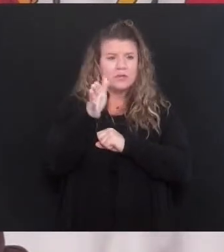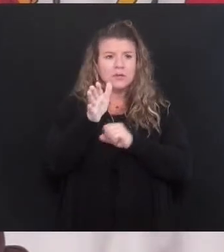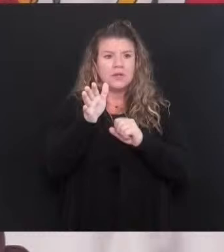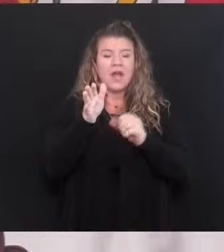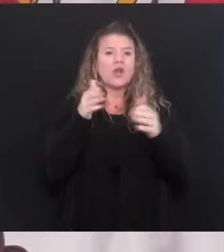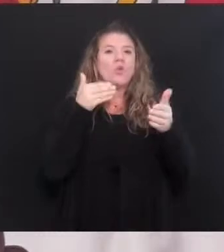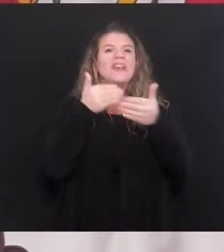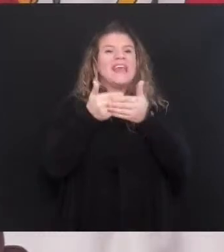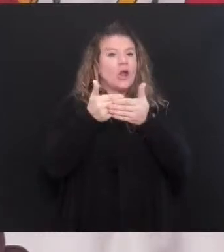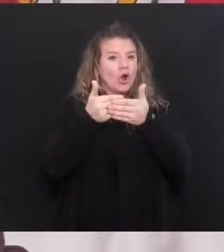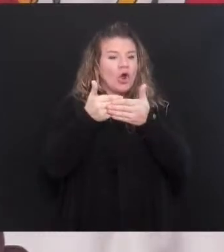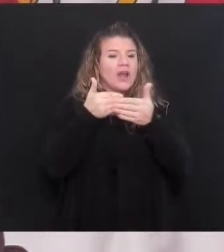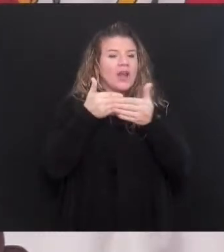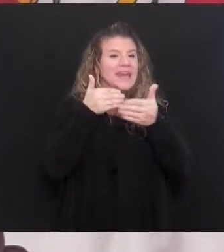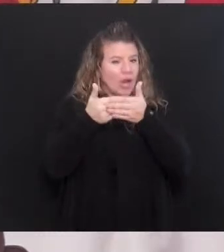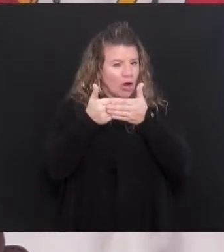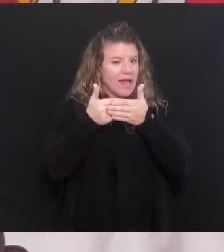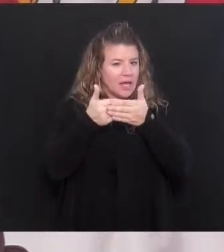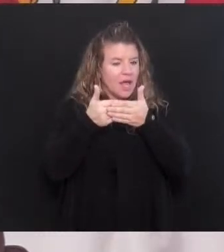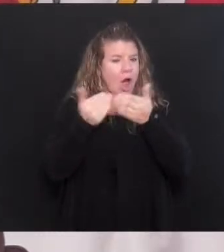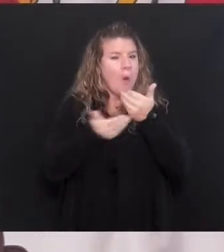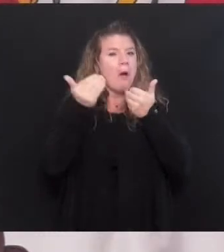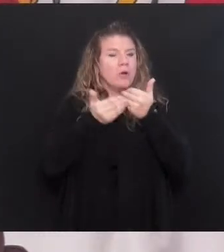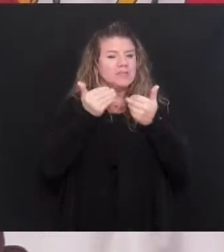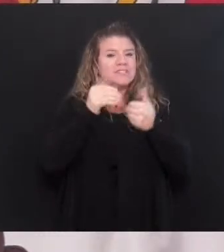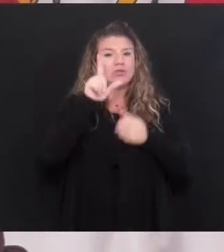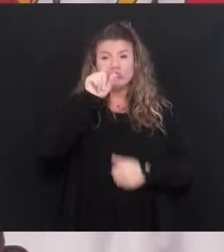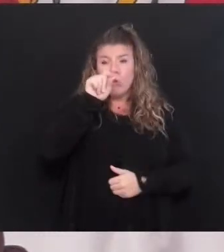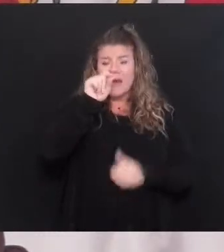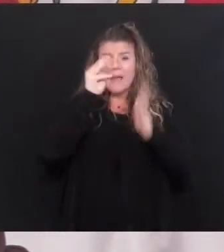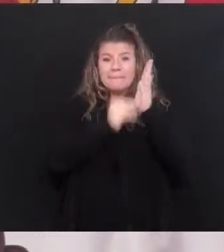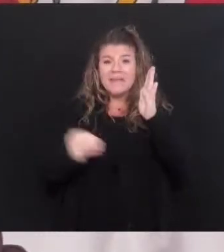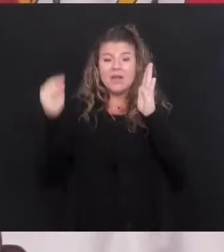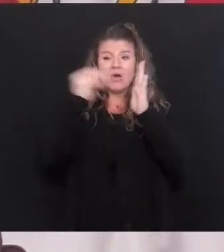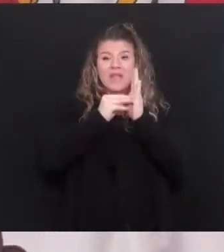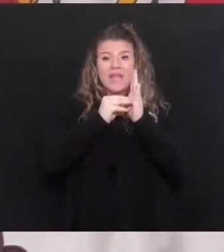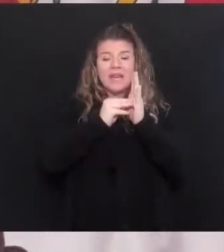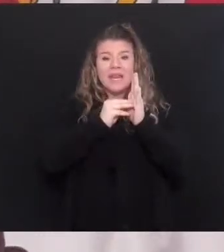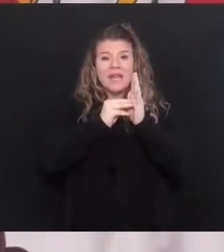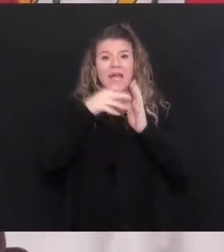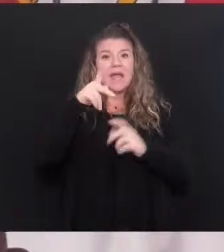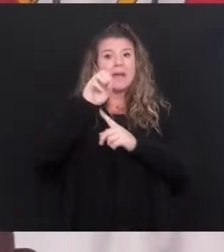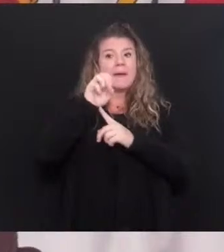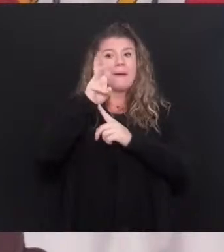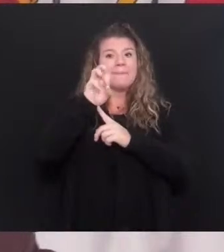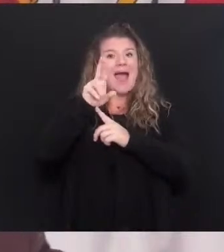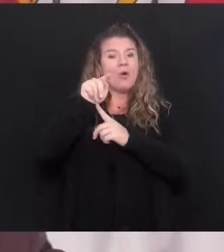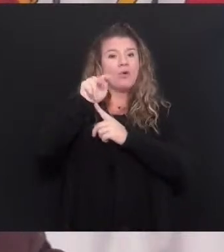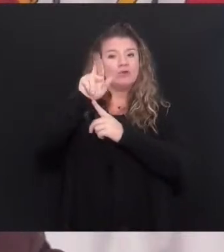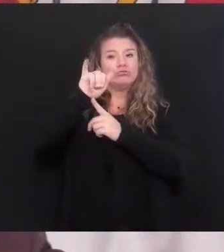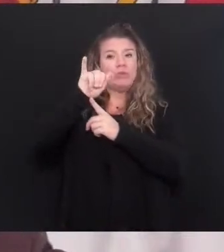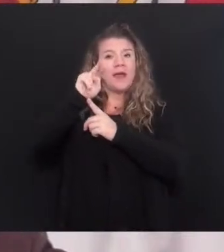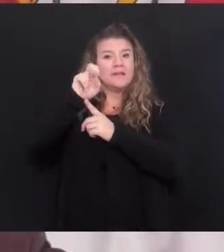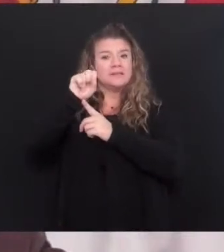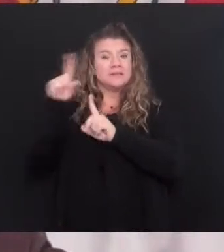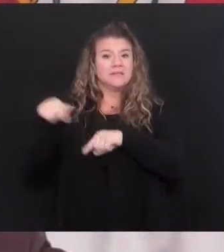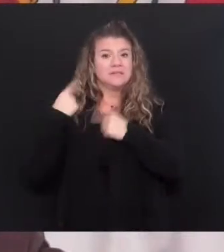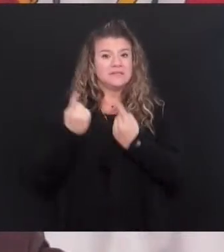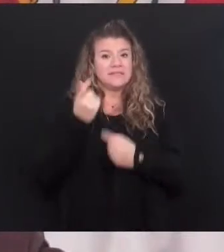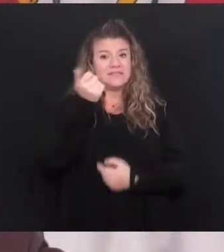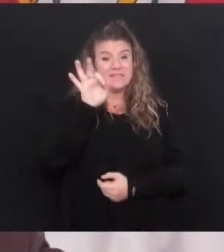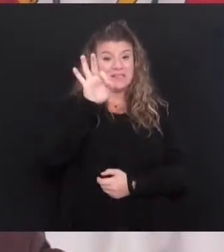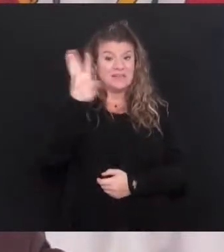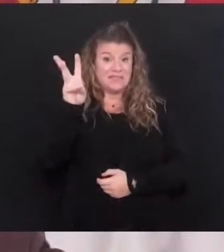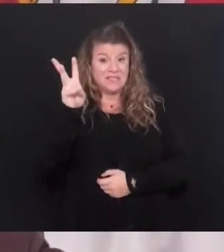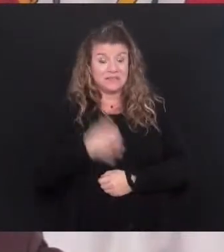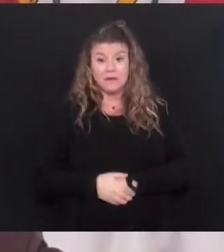or nearly 20 million powertrains since 1996. You